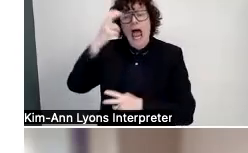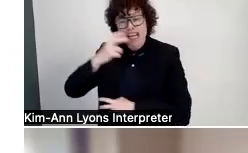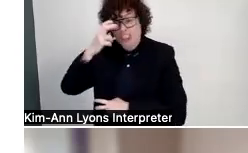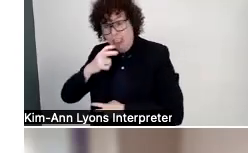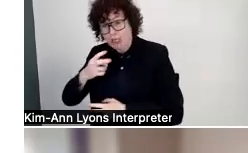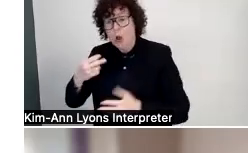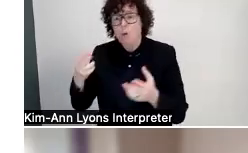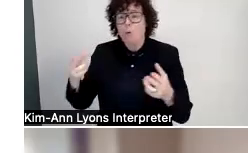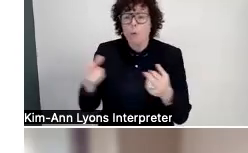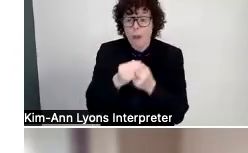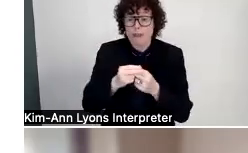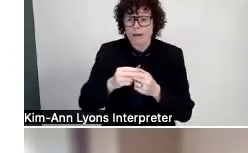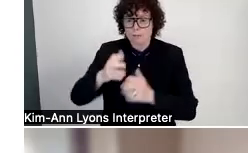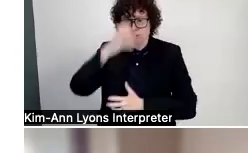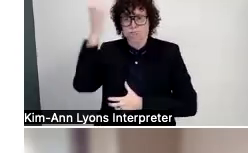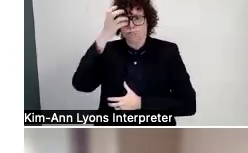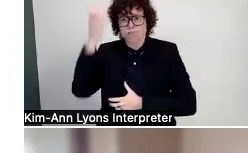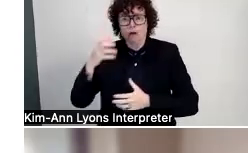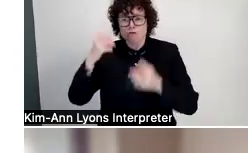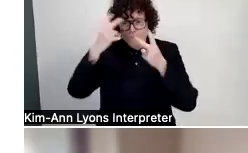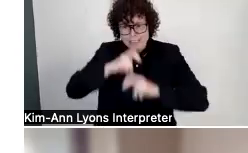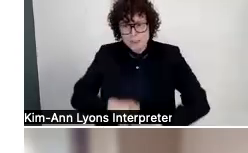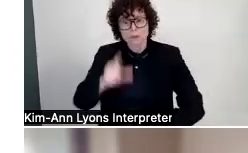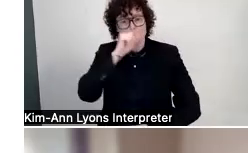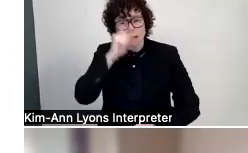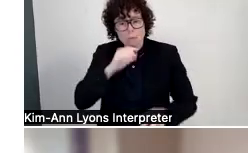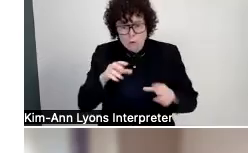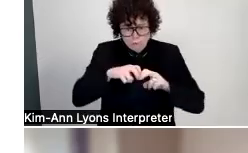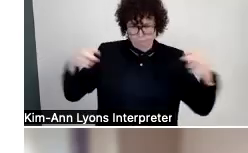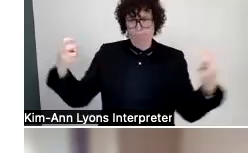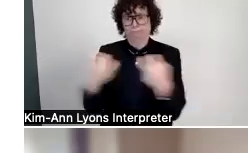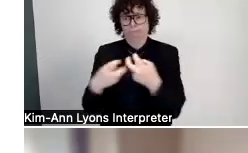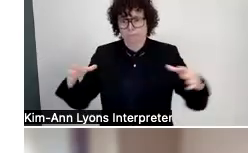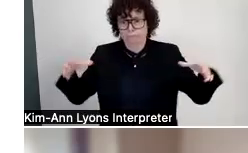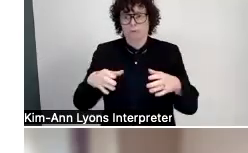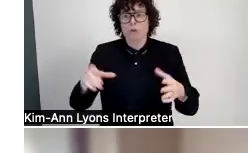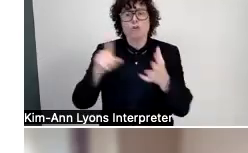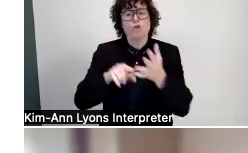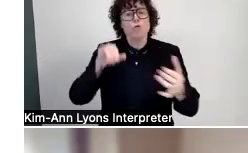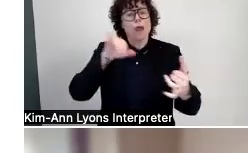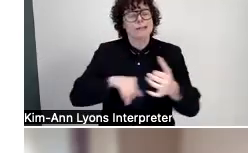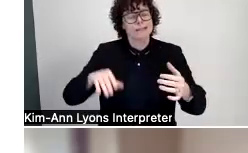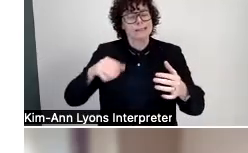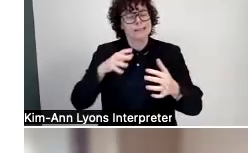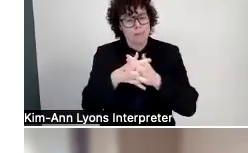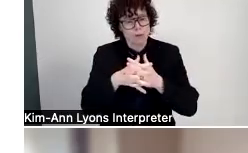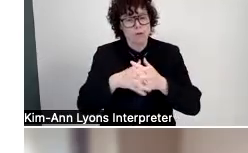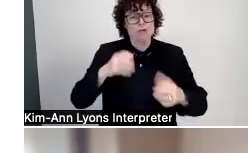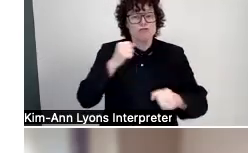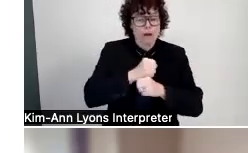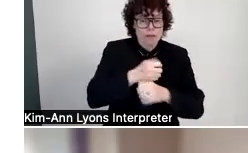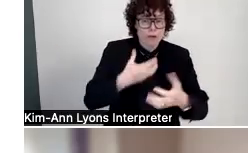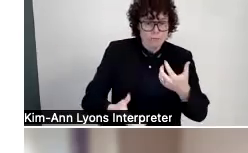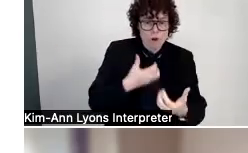of researchers, educators, and health and accreditation experts from UNSW, Flinders University, Griffith